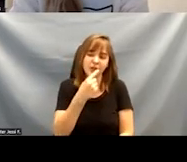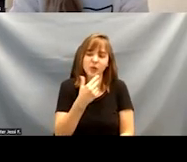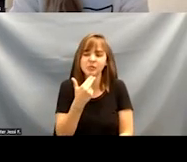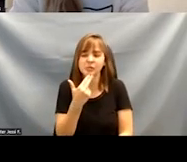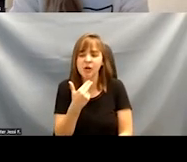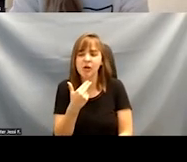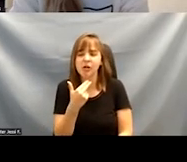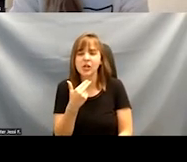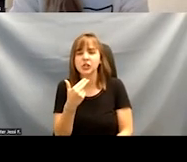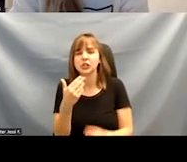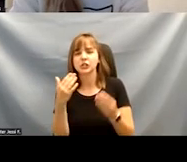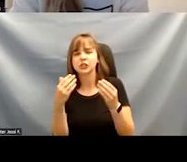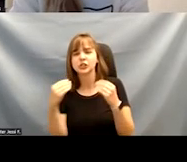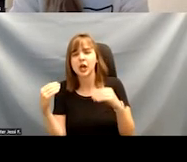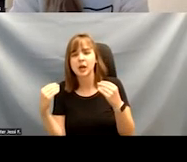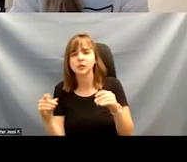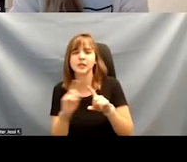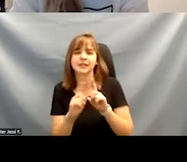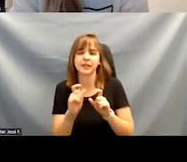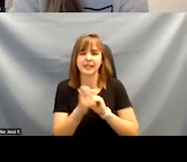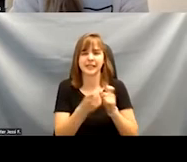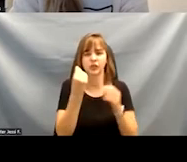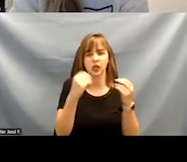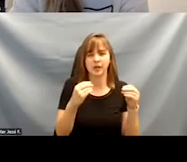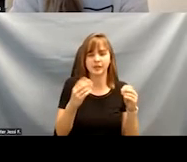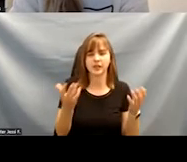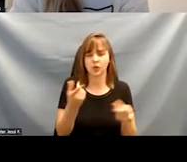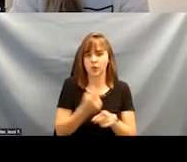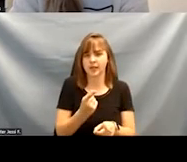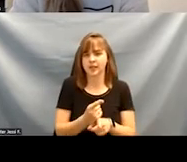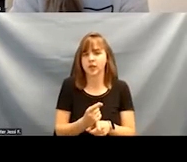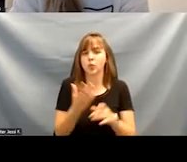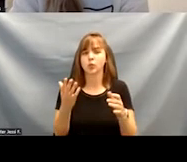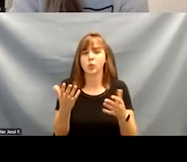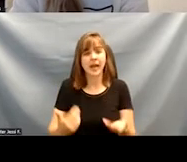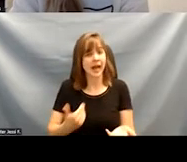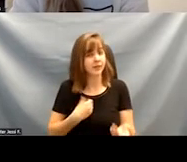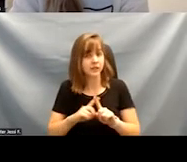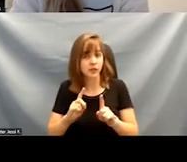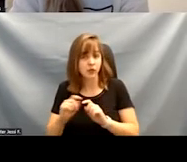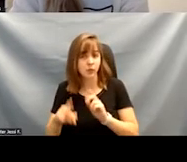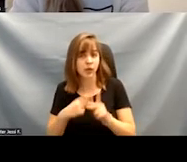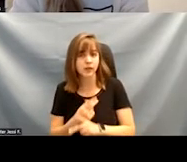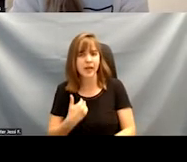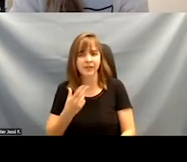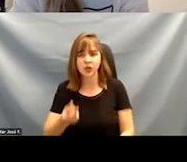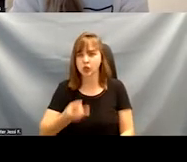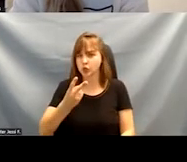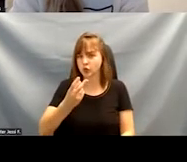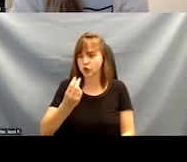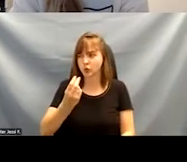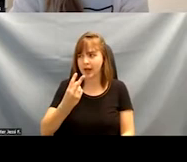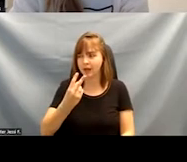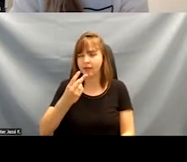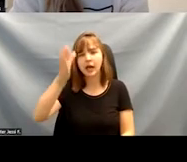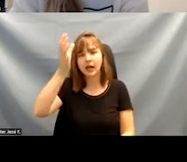around the world. And not just this product, but a whole suite of products. We have about like 12 concepts that we've come up with for